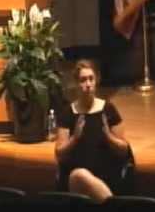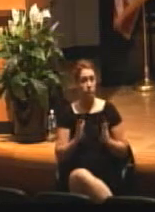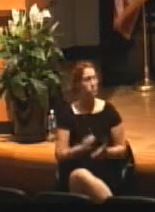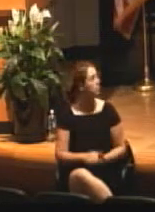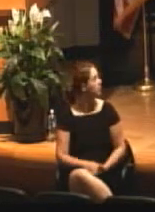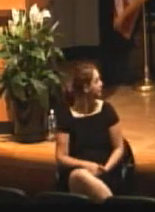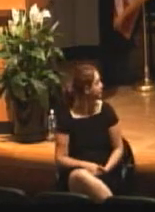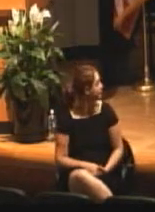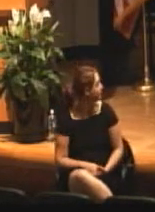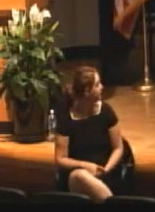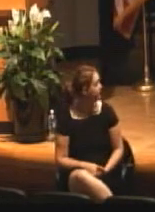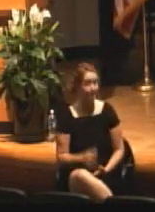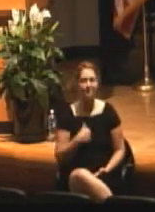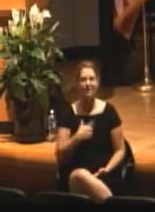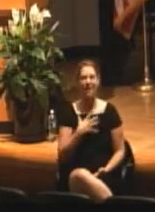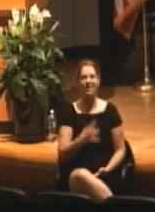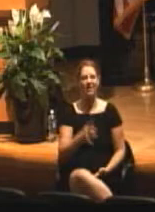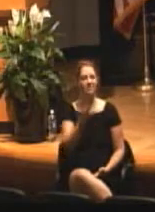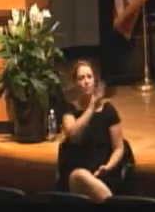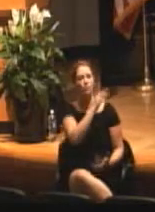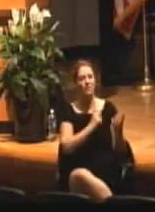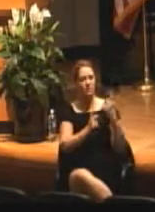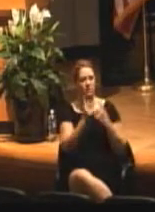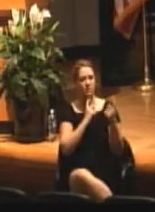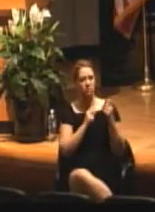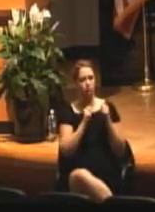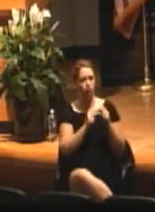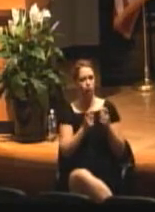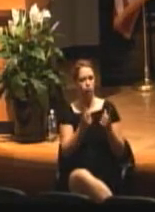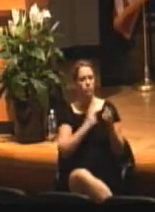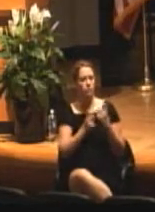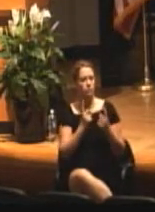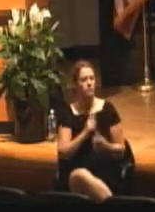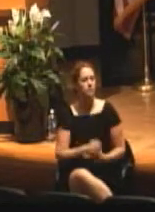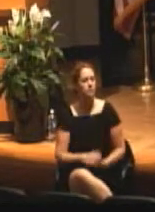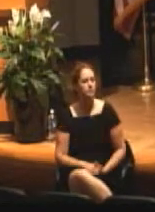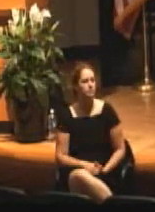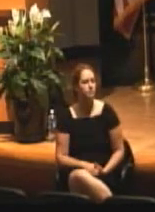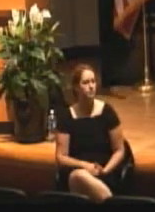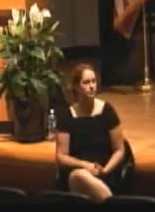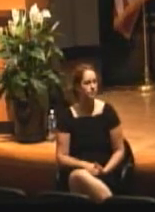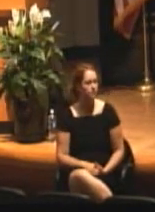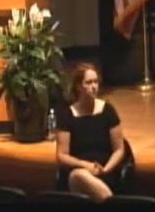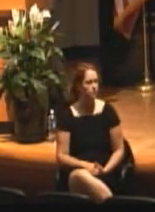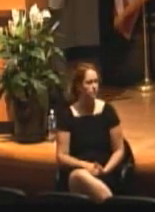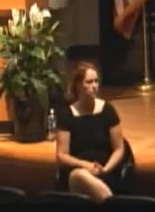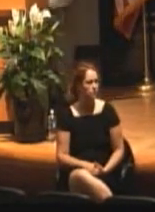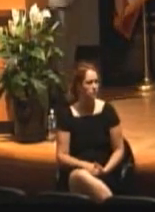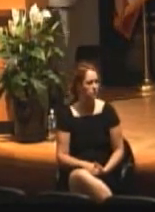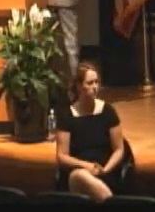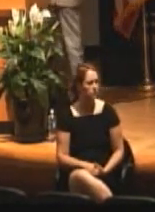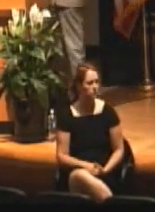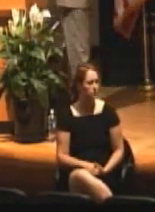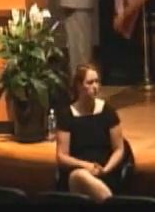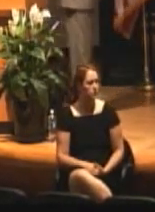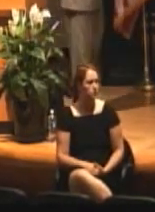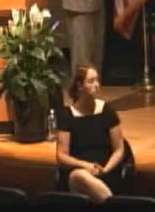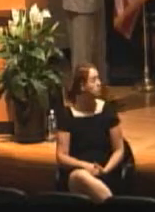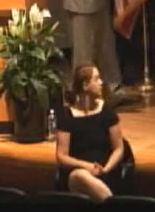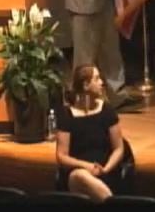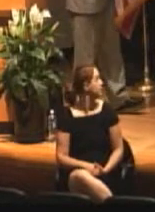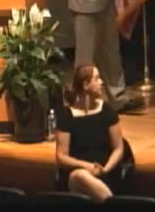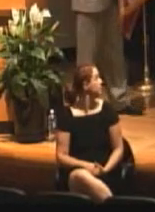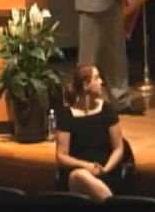But I do like a lot of questions, so the more the better. Anybody has any? All right, so for loan options, we talked a little bit about conventional loans here. Down